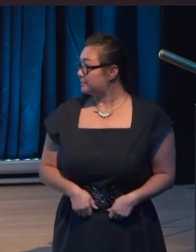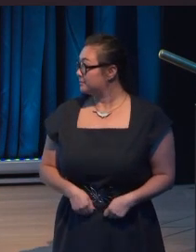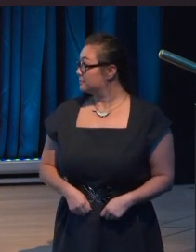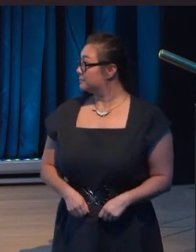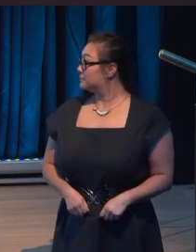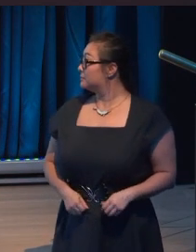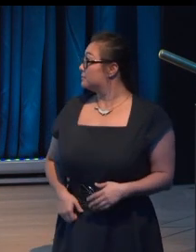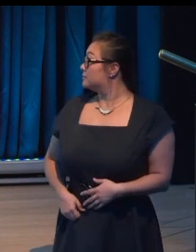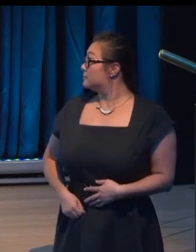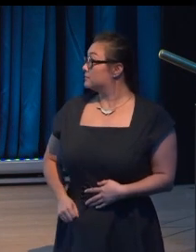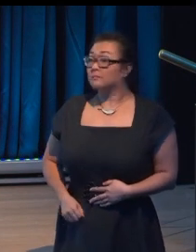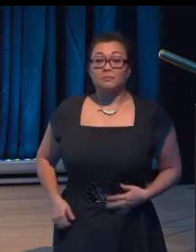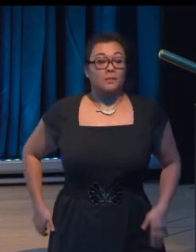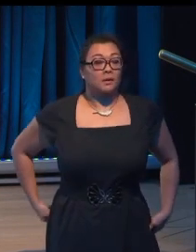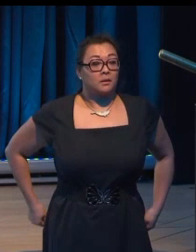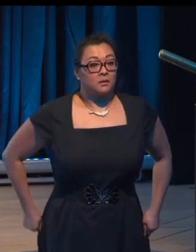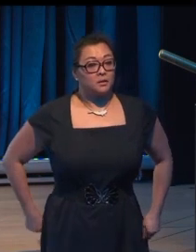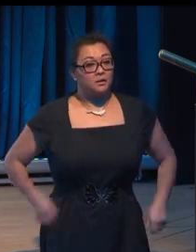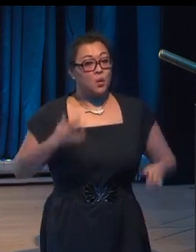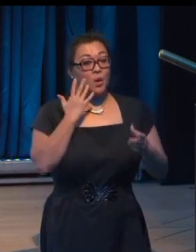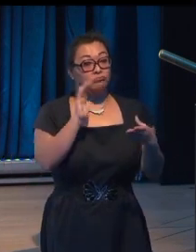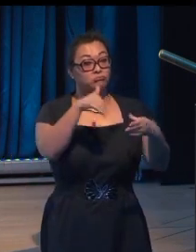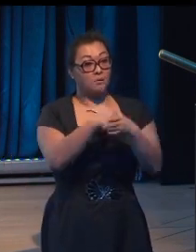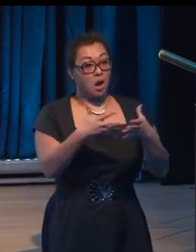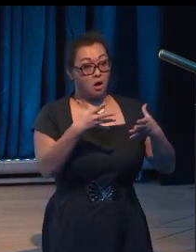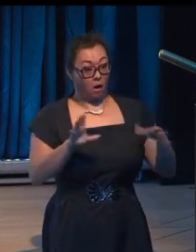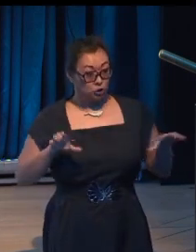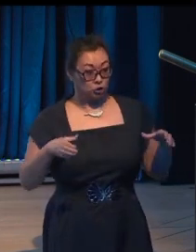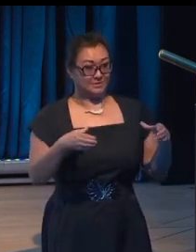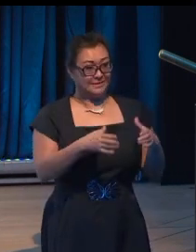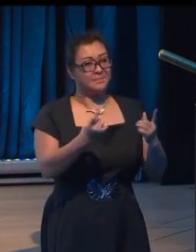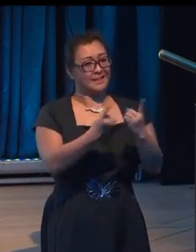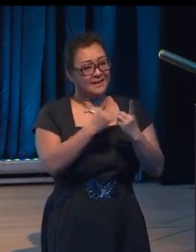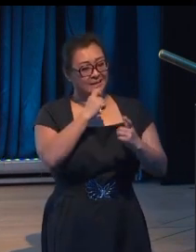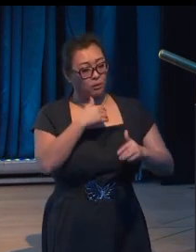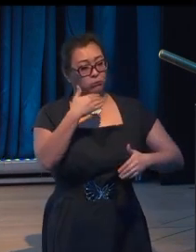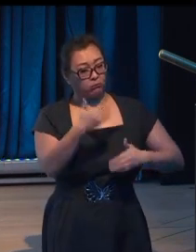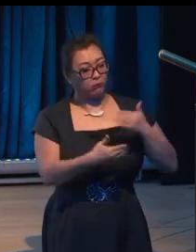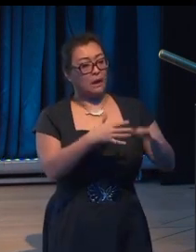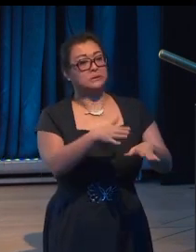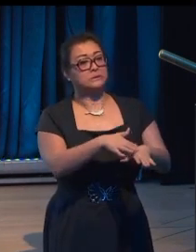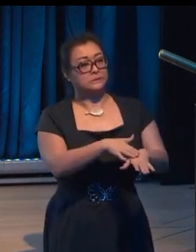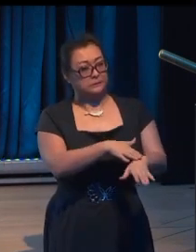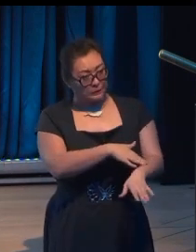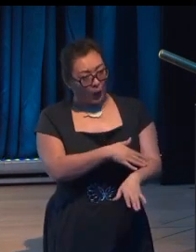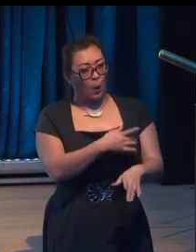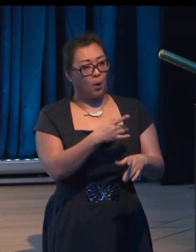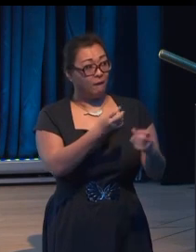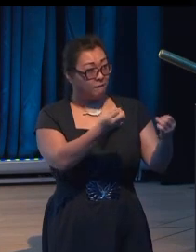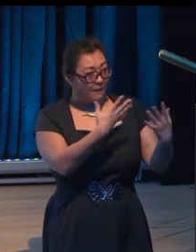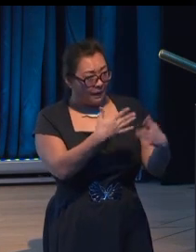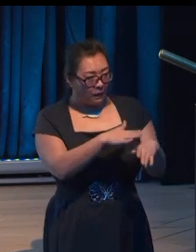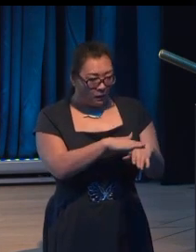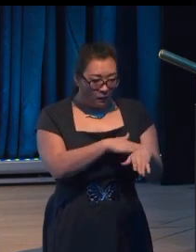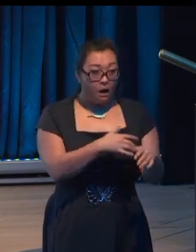The other thing about a big studio and a large game production team is that things can be really slow. It can be slow to get feedback, to get approval, and